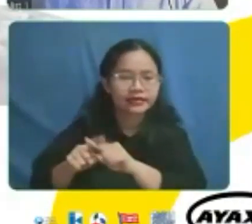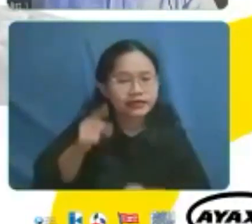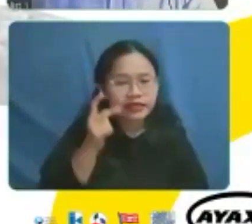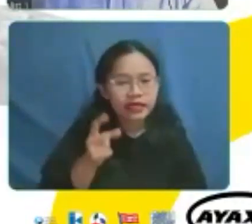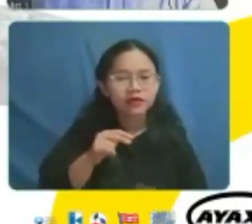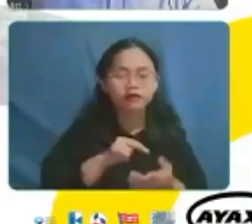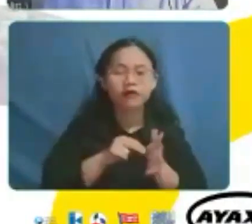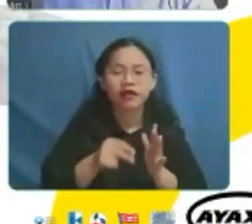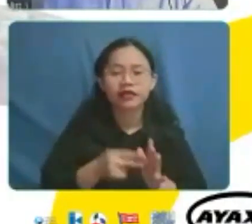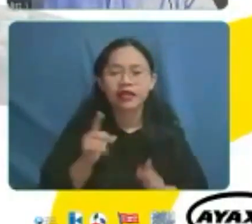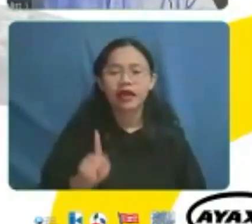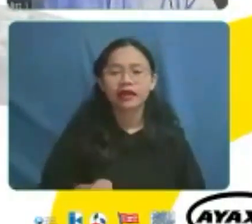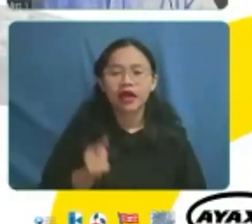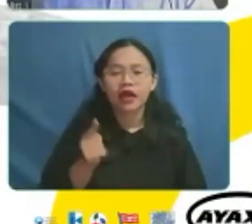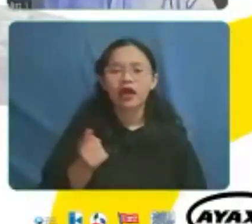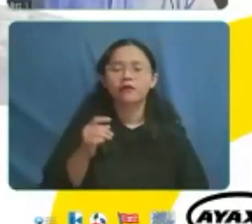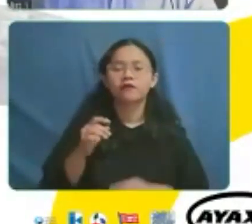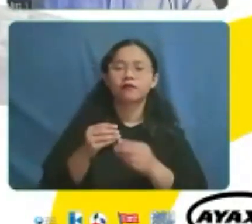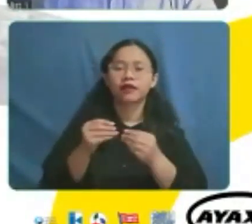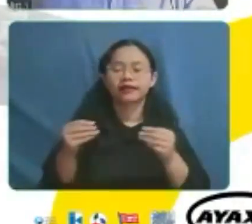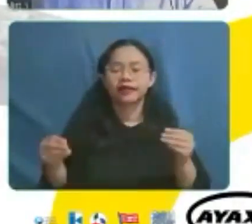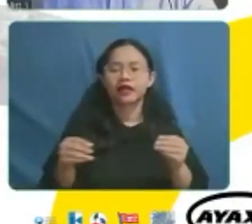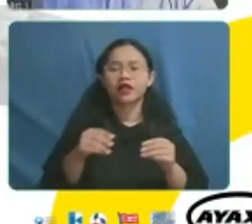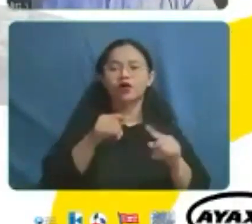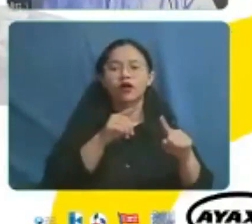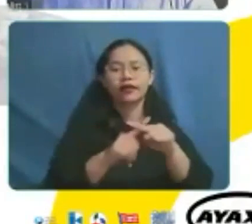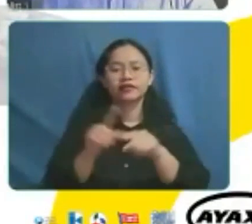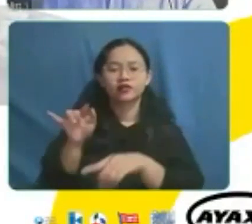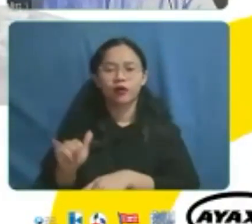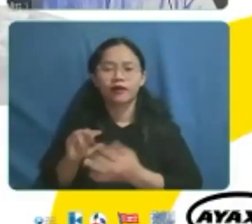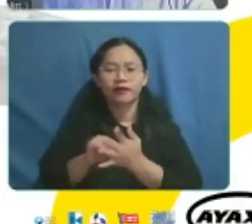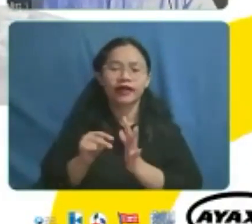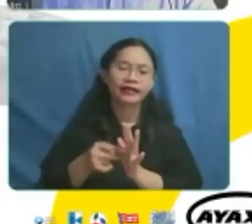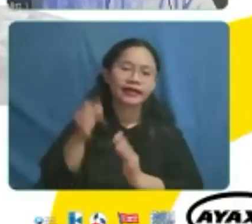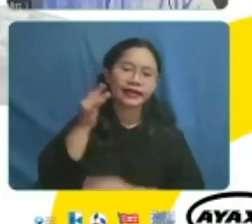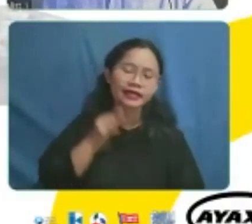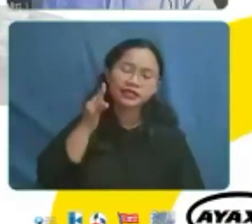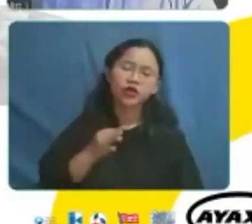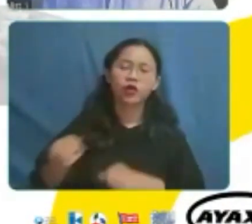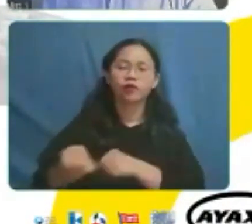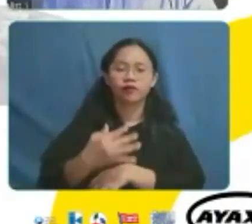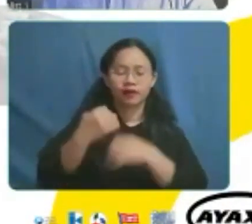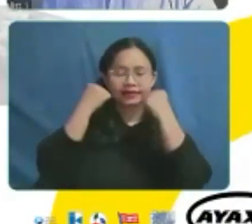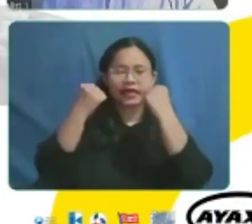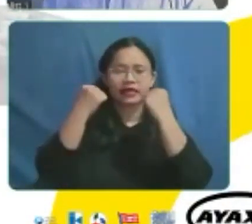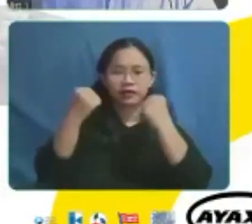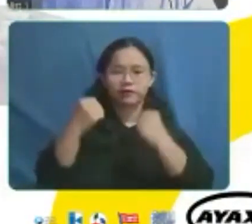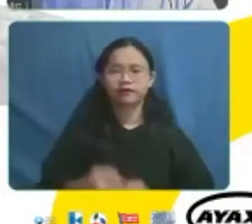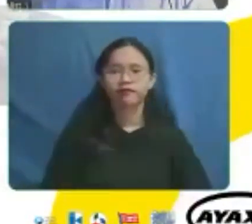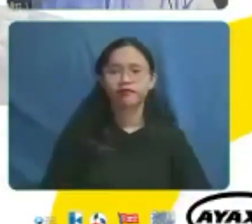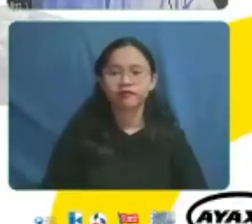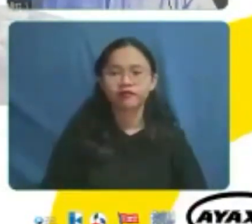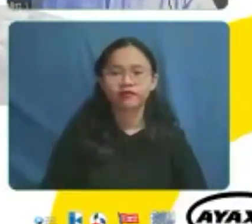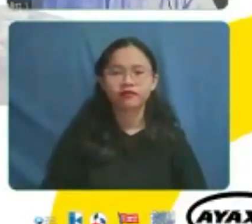particle concentration, and the y-axis is the risk to health. So when you